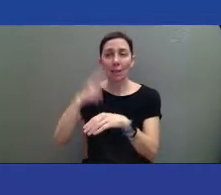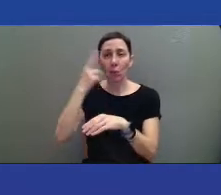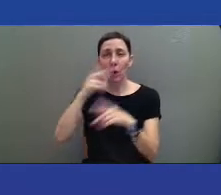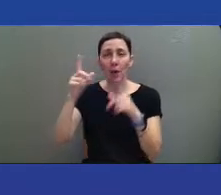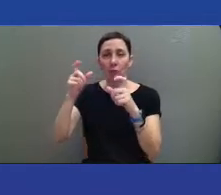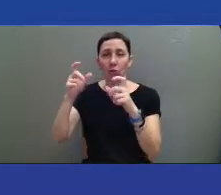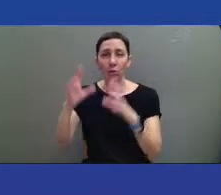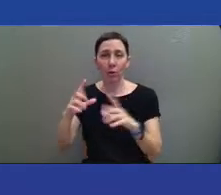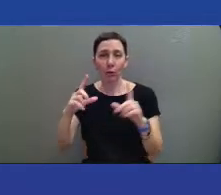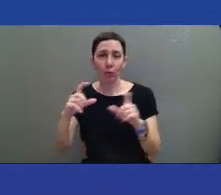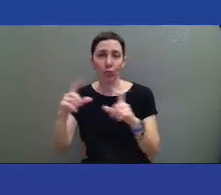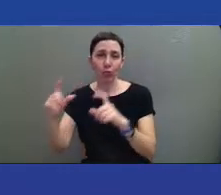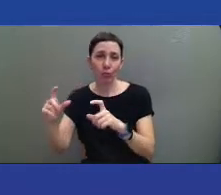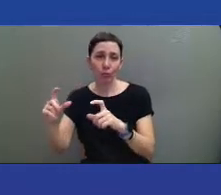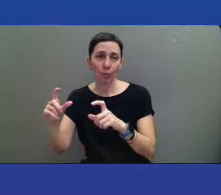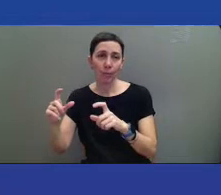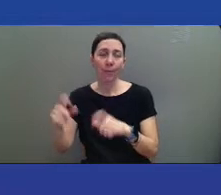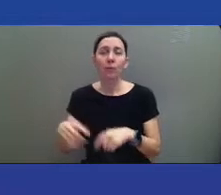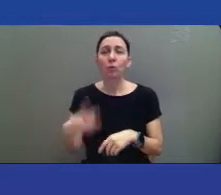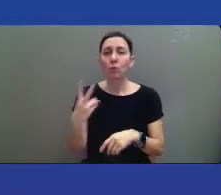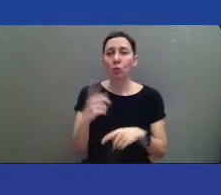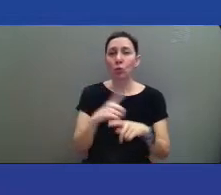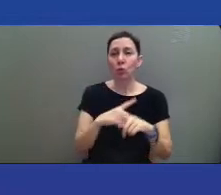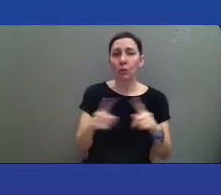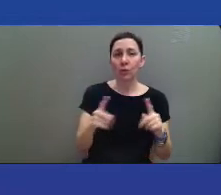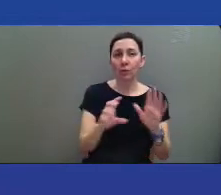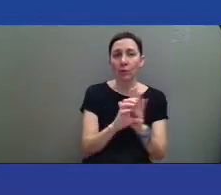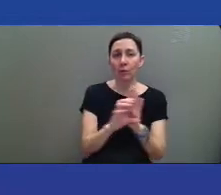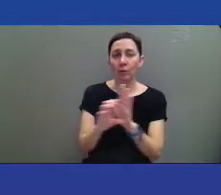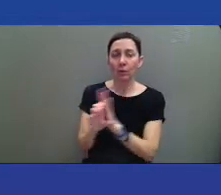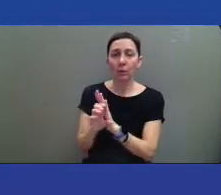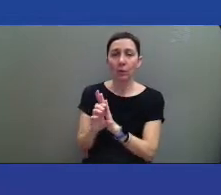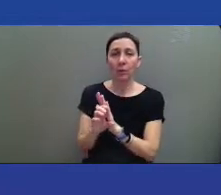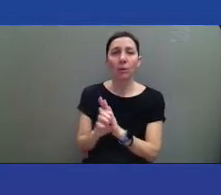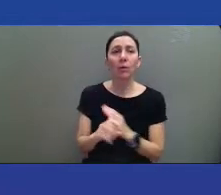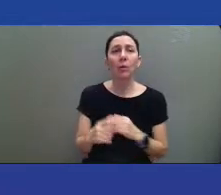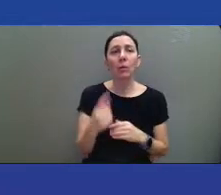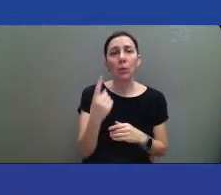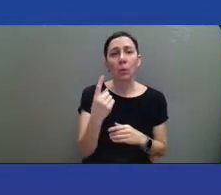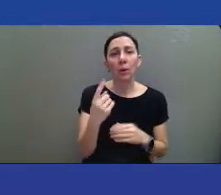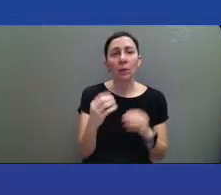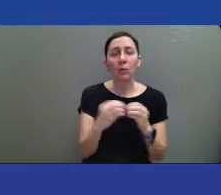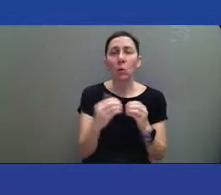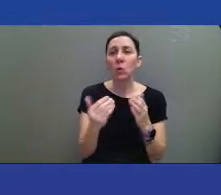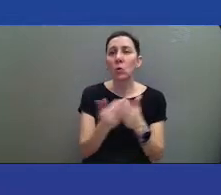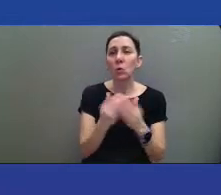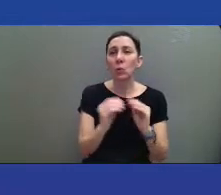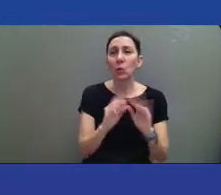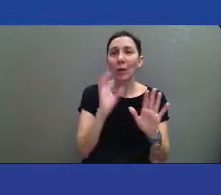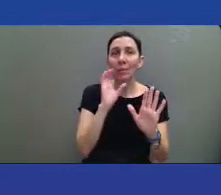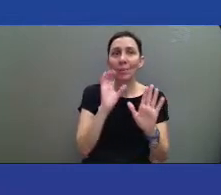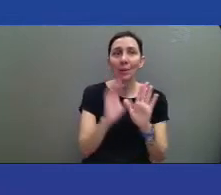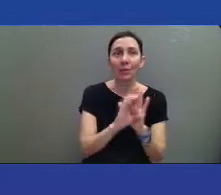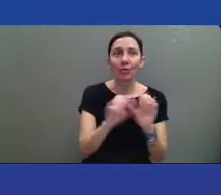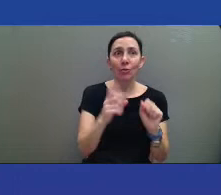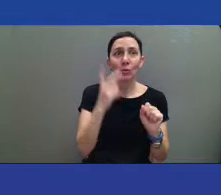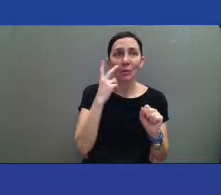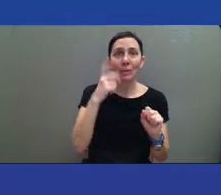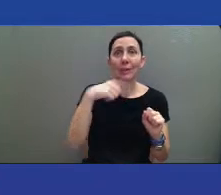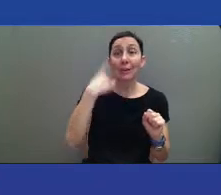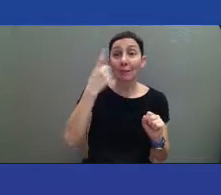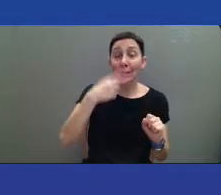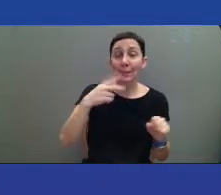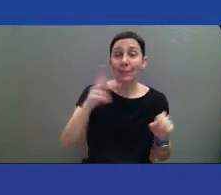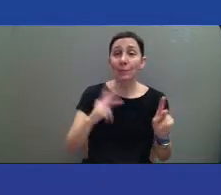different times of protocol on Mauna Kea. One is noon protocol, so it's slightly brighter. You can see most of the faces and the people